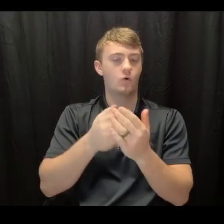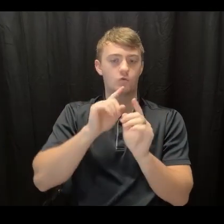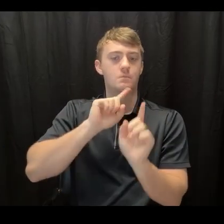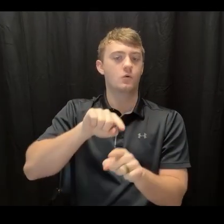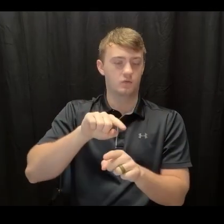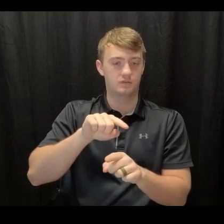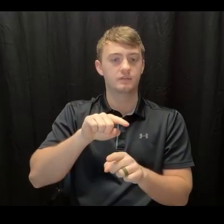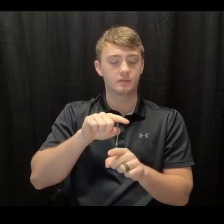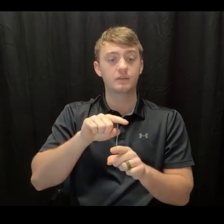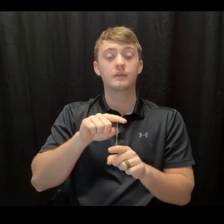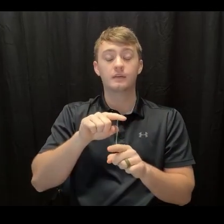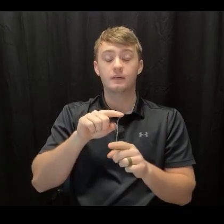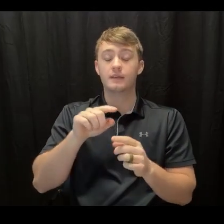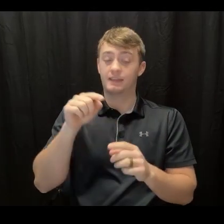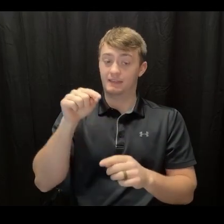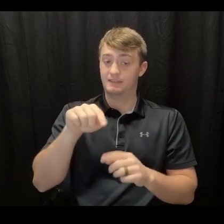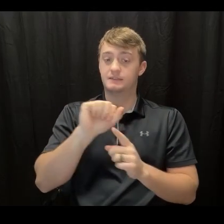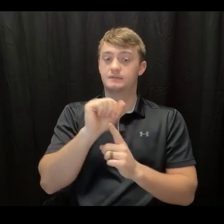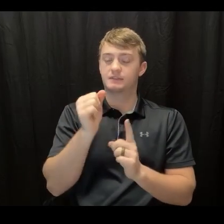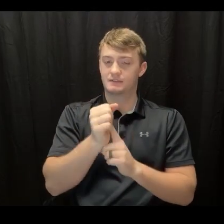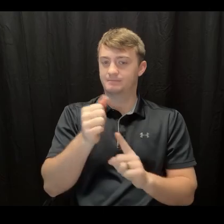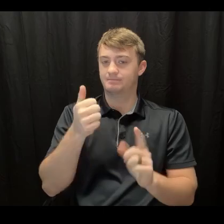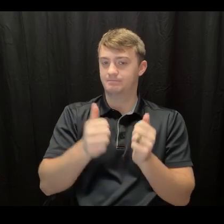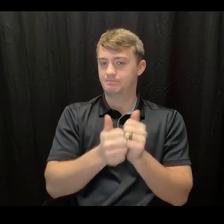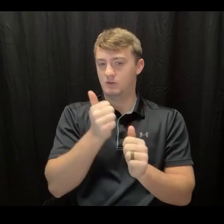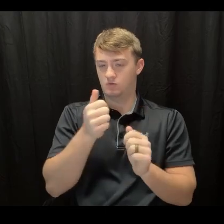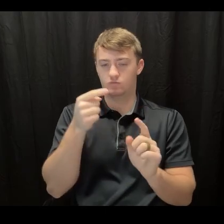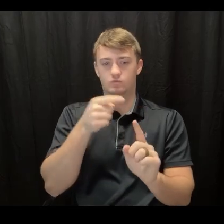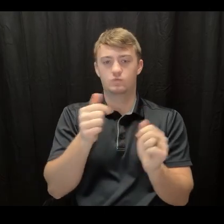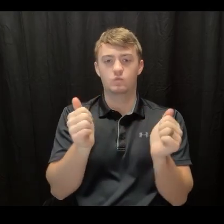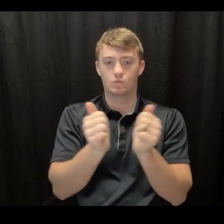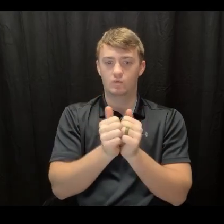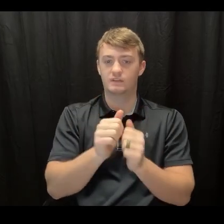reporting, in this case specifically around